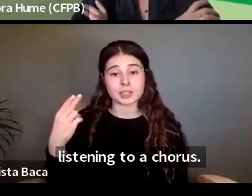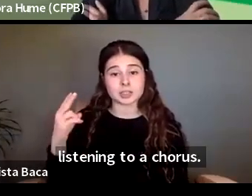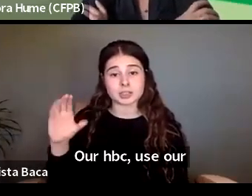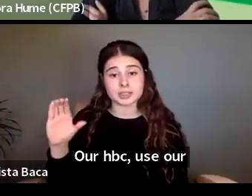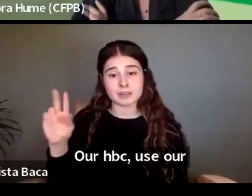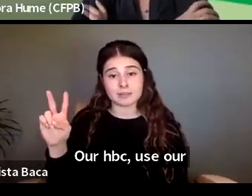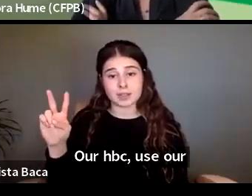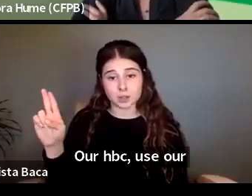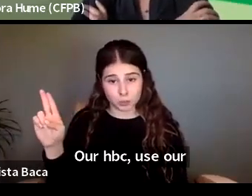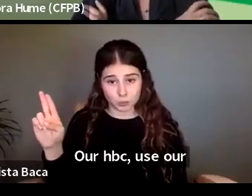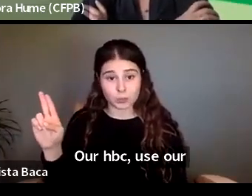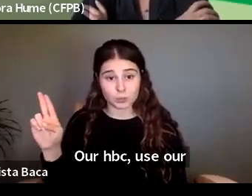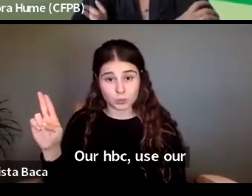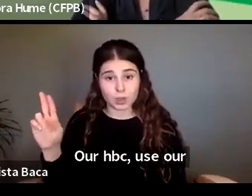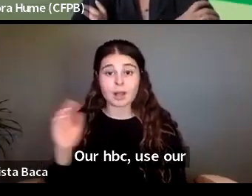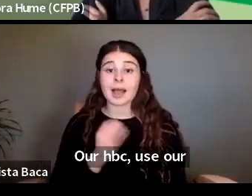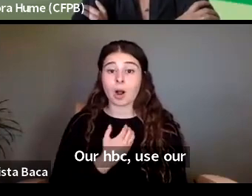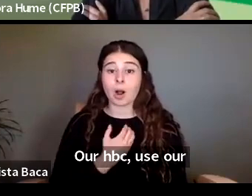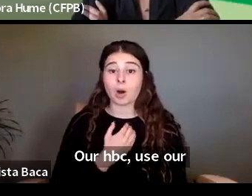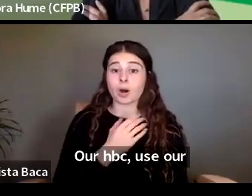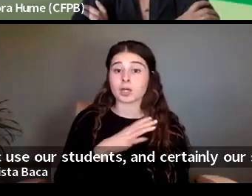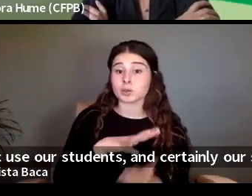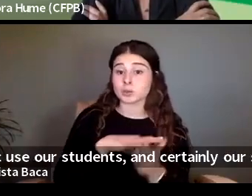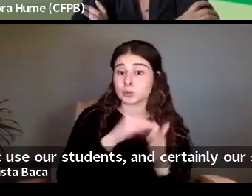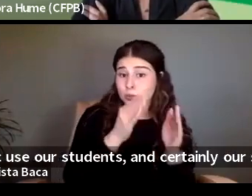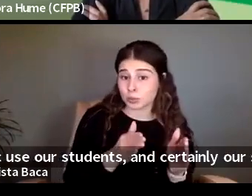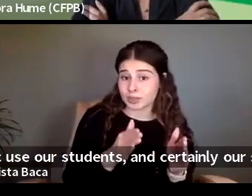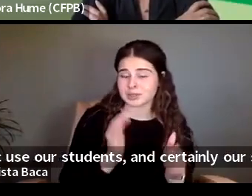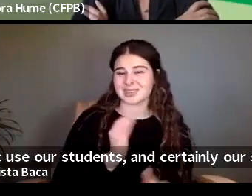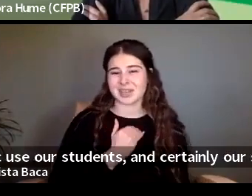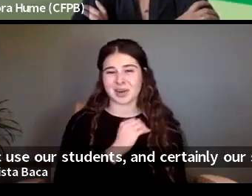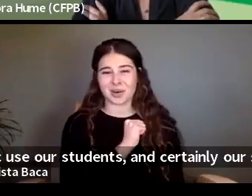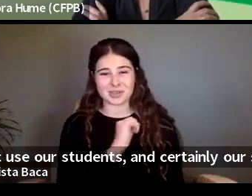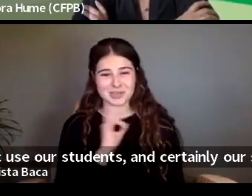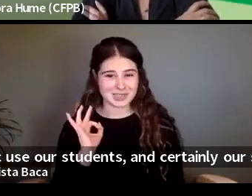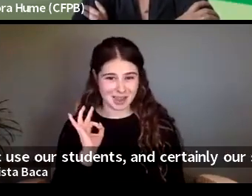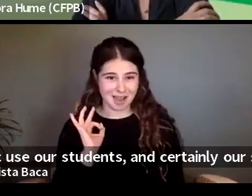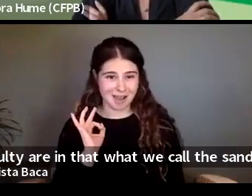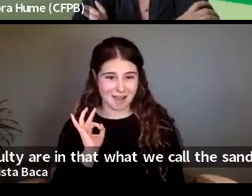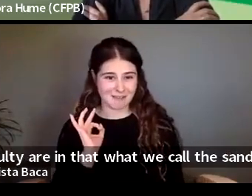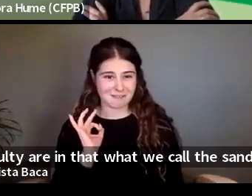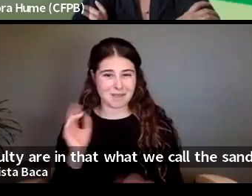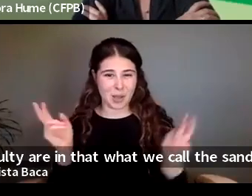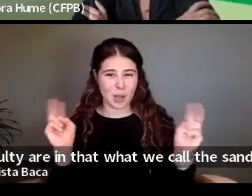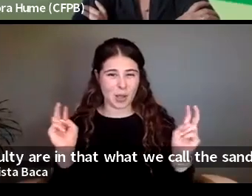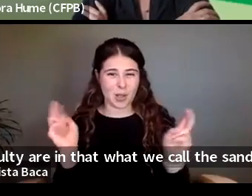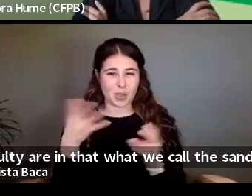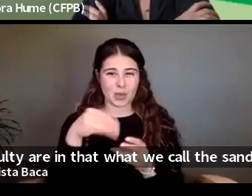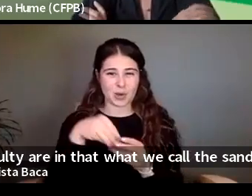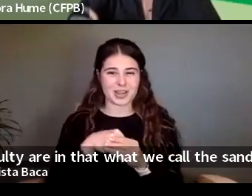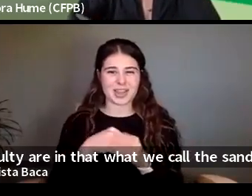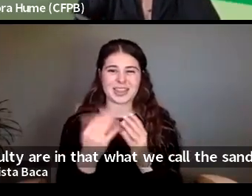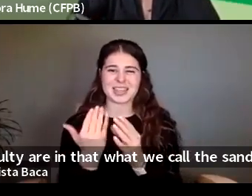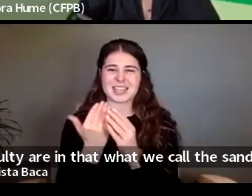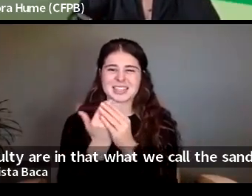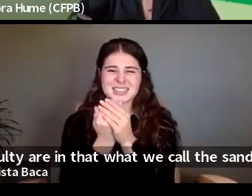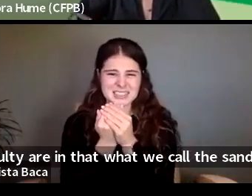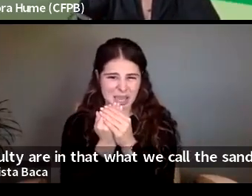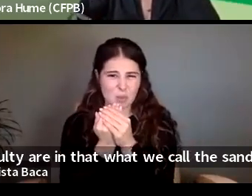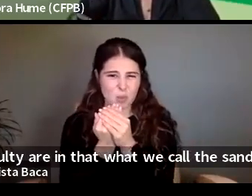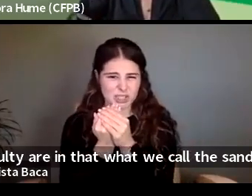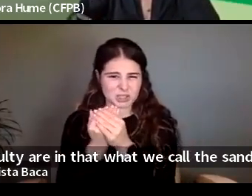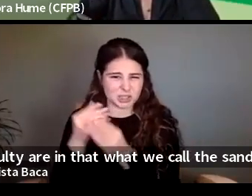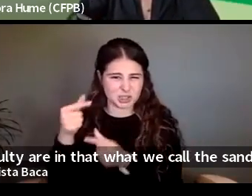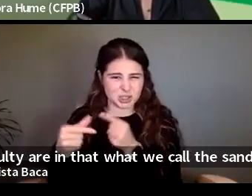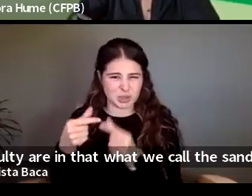and certainly our staff and faculty are in that what we call the sandwich generation, where, to Cora's point, right,